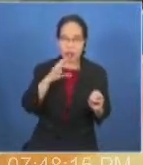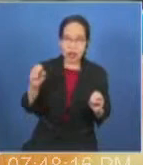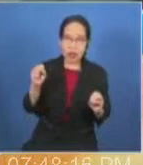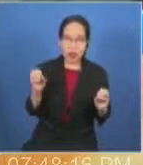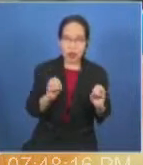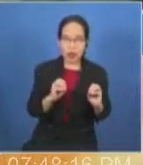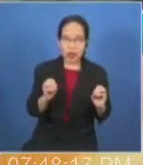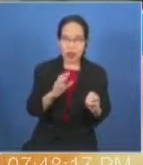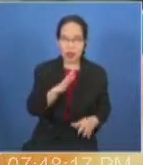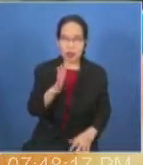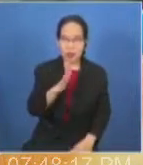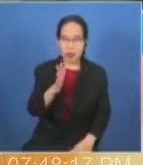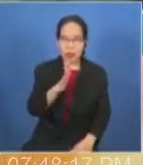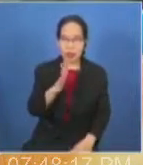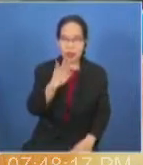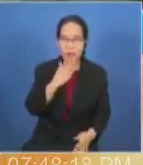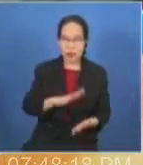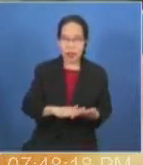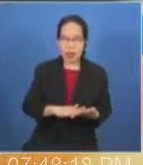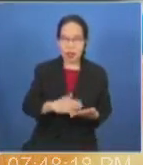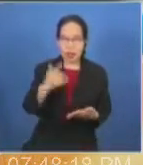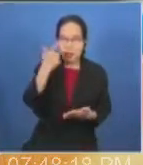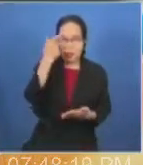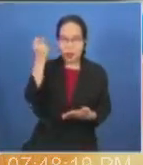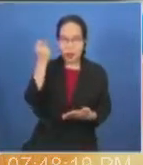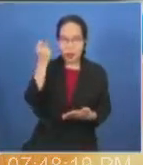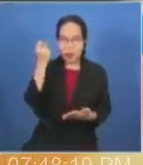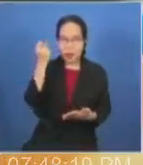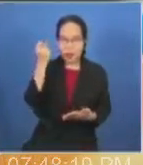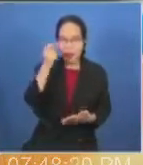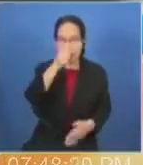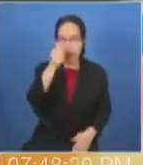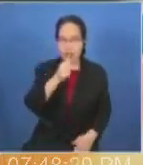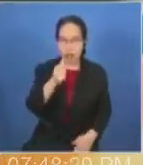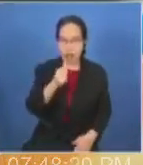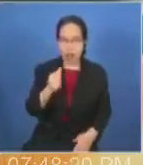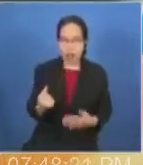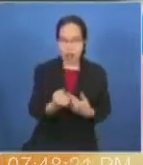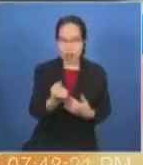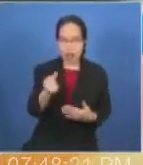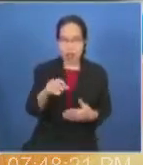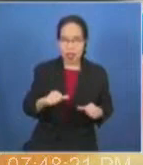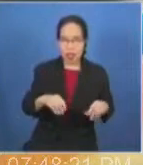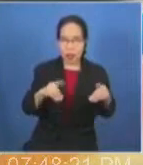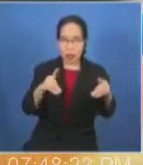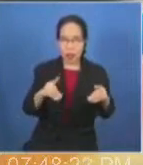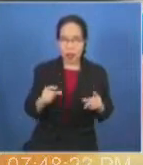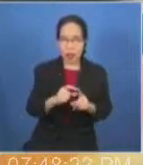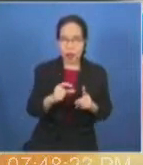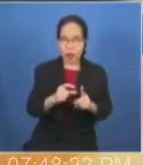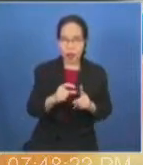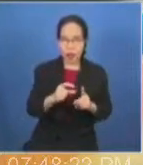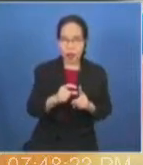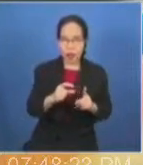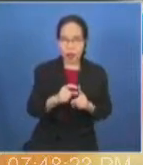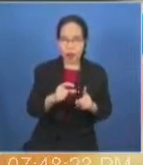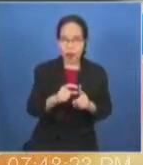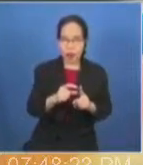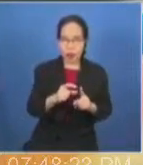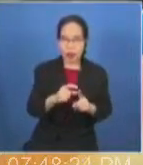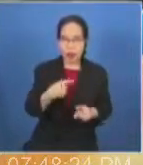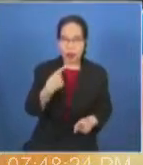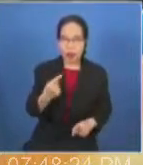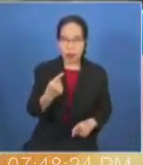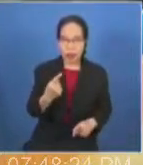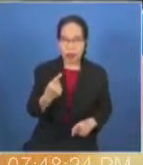No one should be cursing around her or him, especially at the child's age.